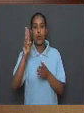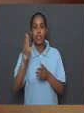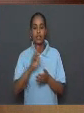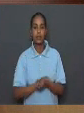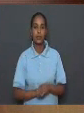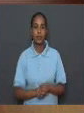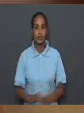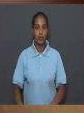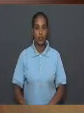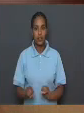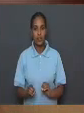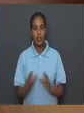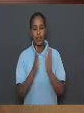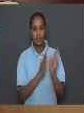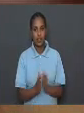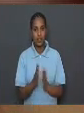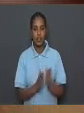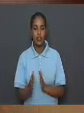Students, let's get ready.